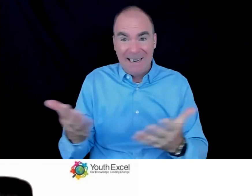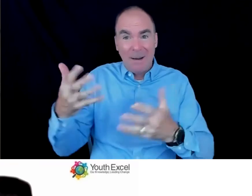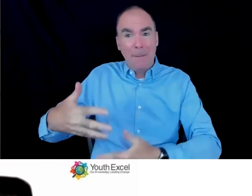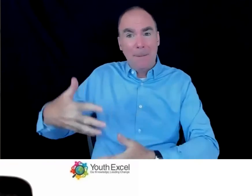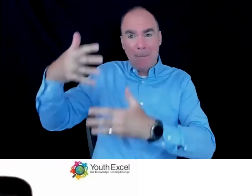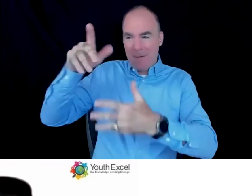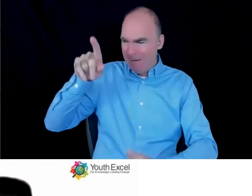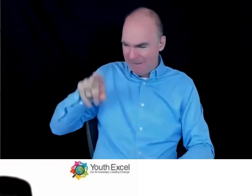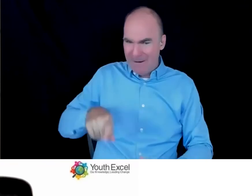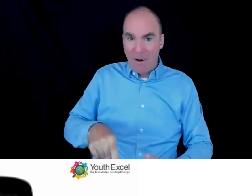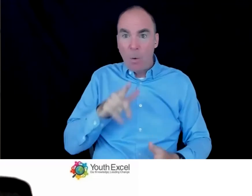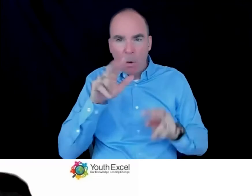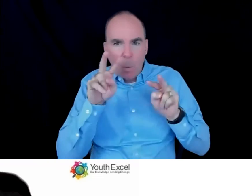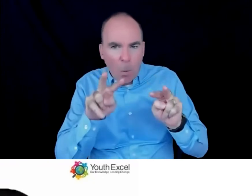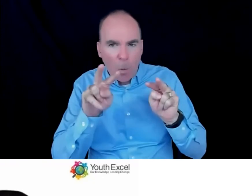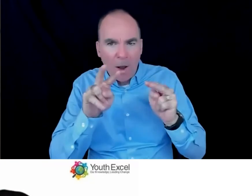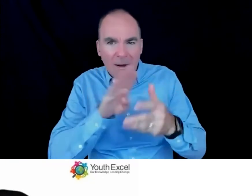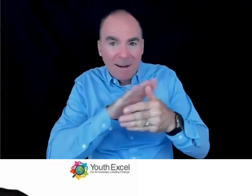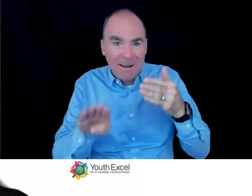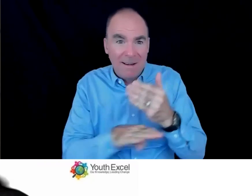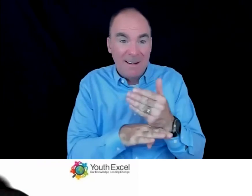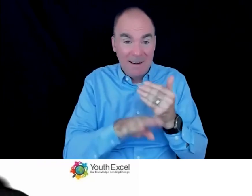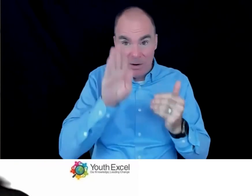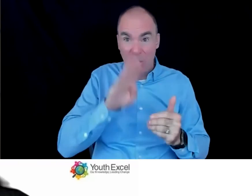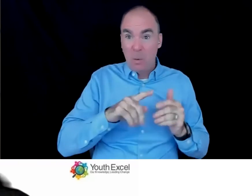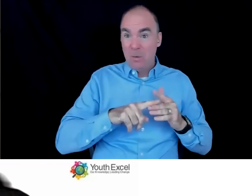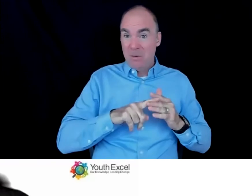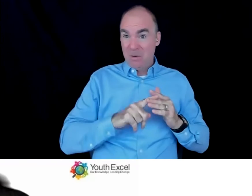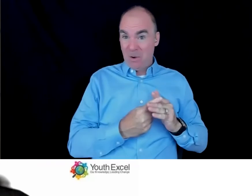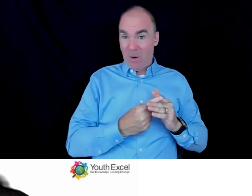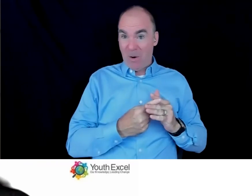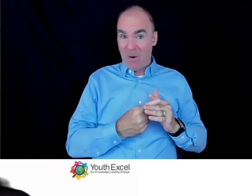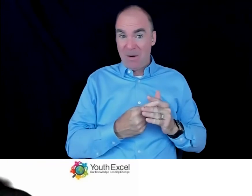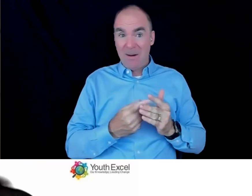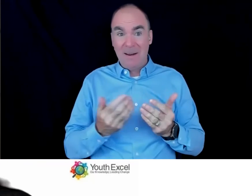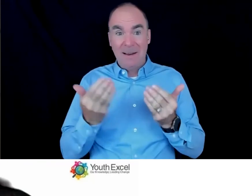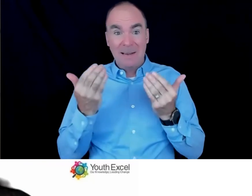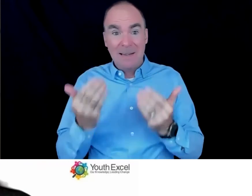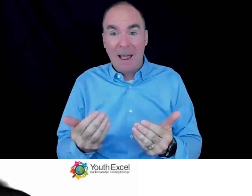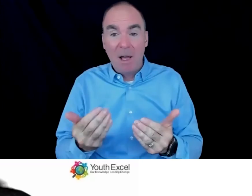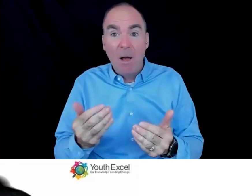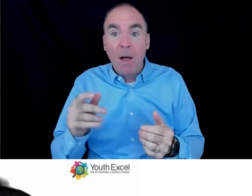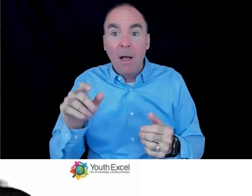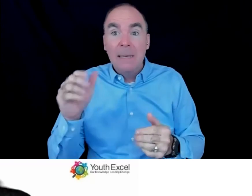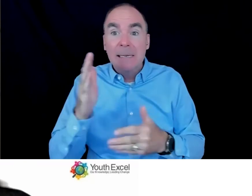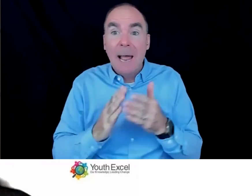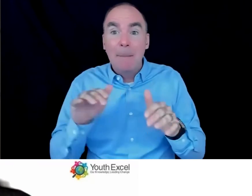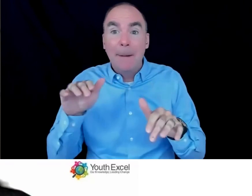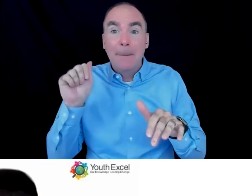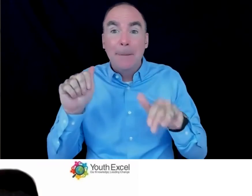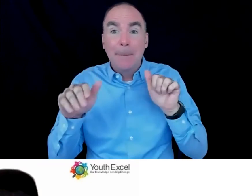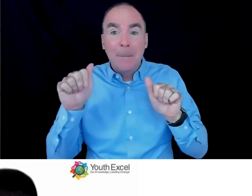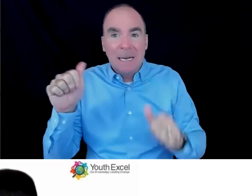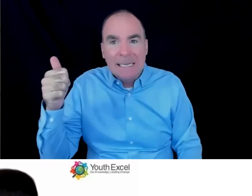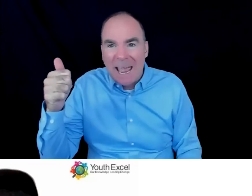I can testify that since we started up to now, we've only dropped 10 participants. It has actually just